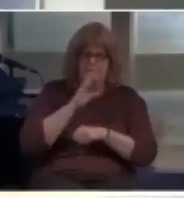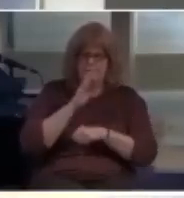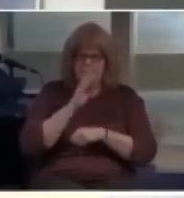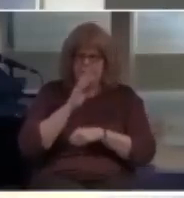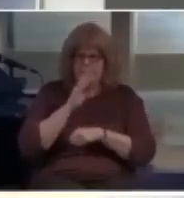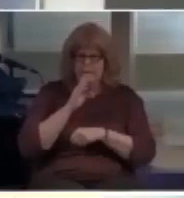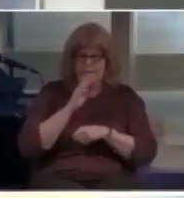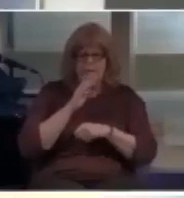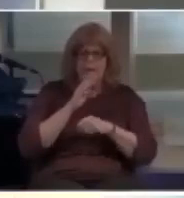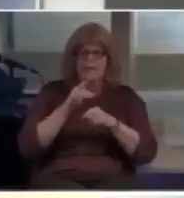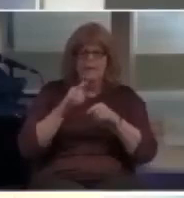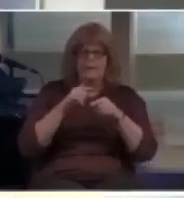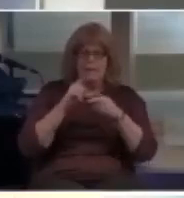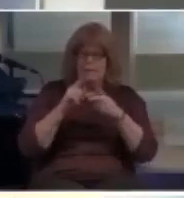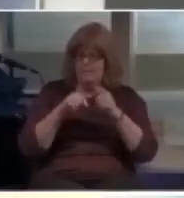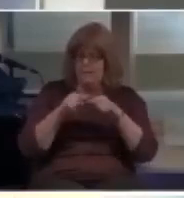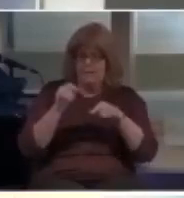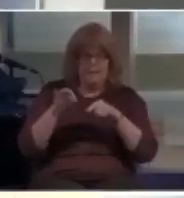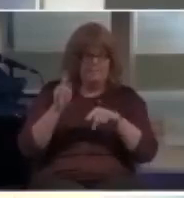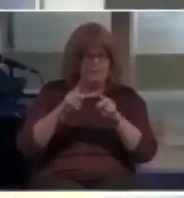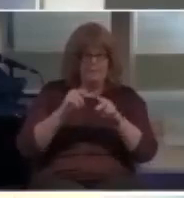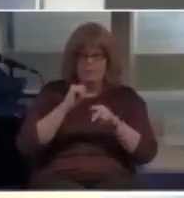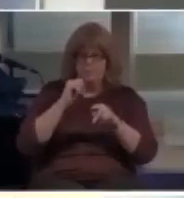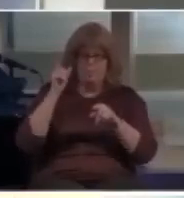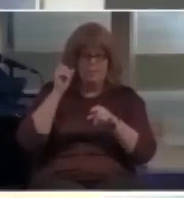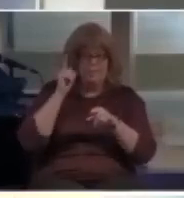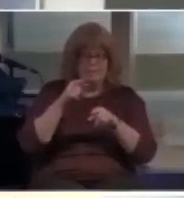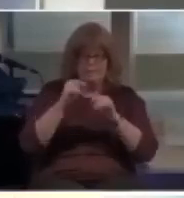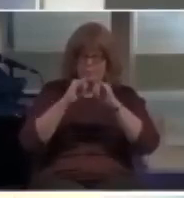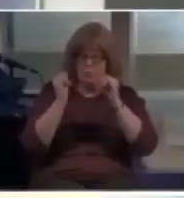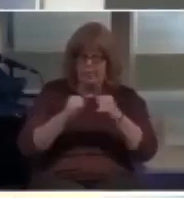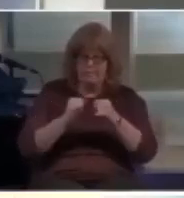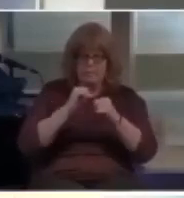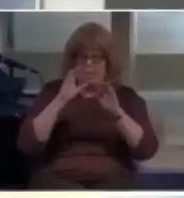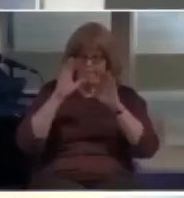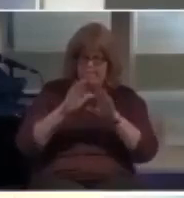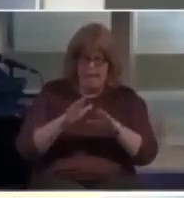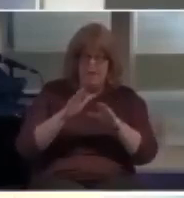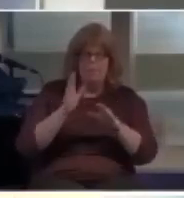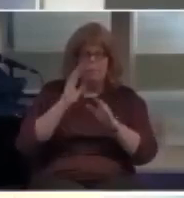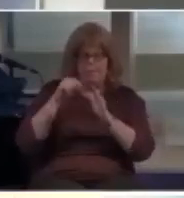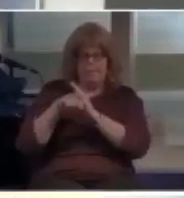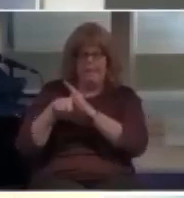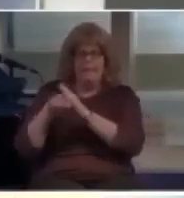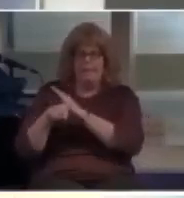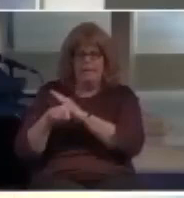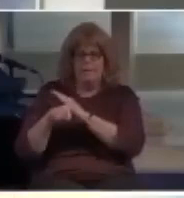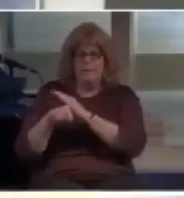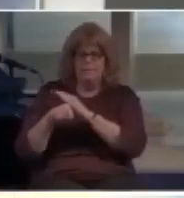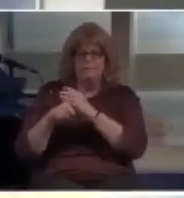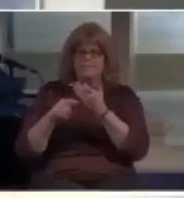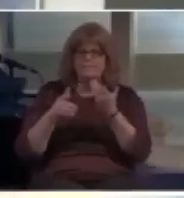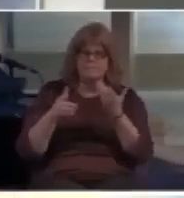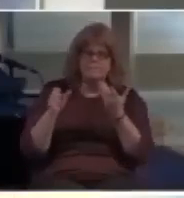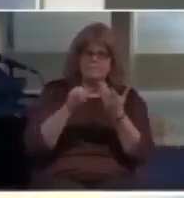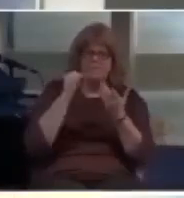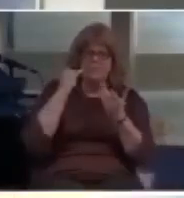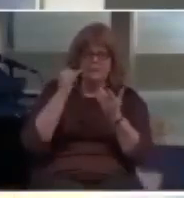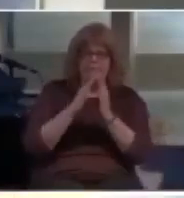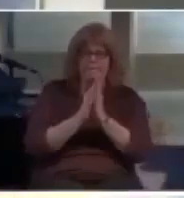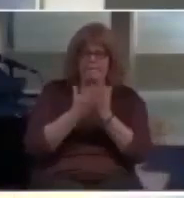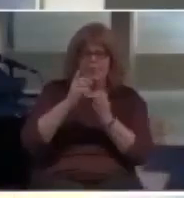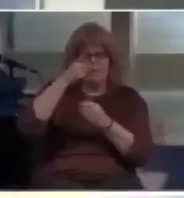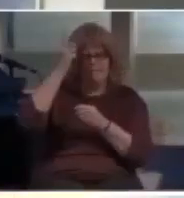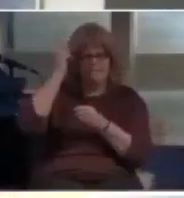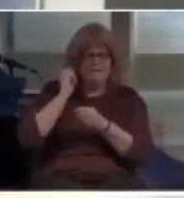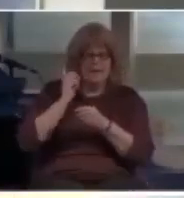he causes those who don't listen to the image and bow before it to be killed. Same picture that we have in the book of